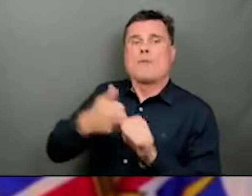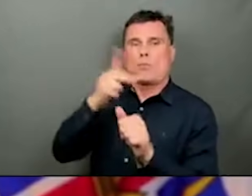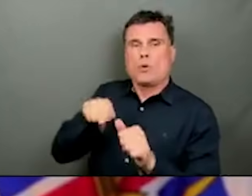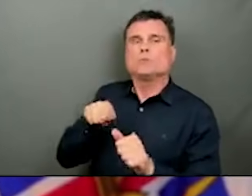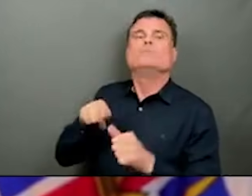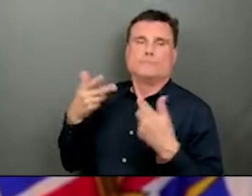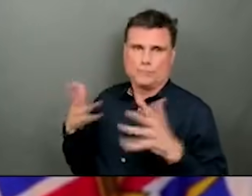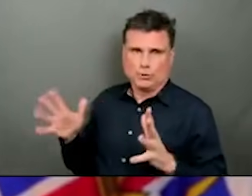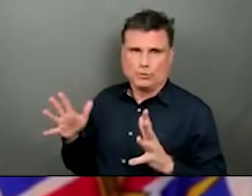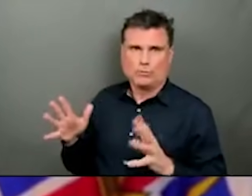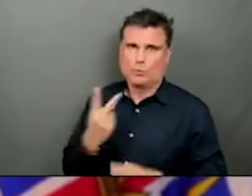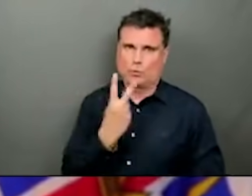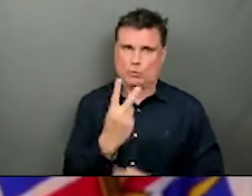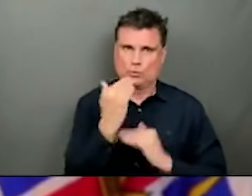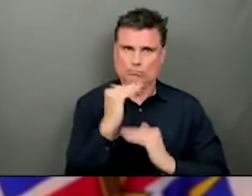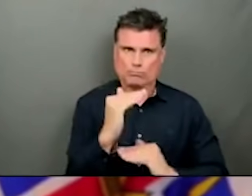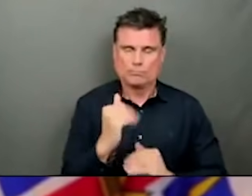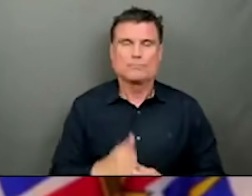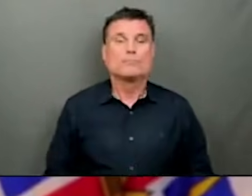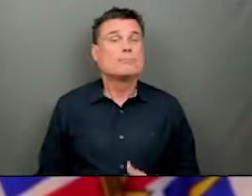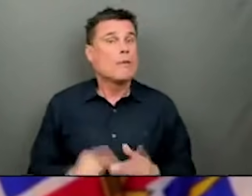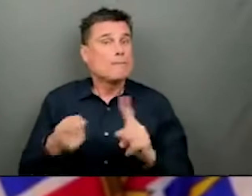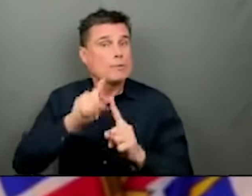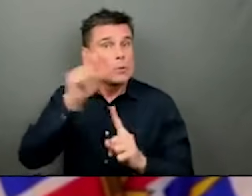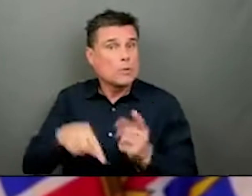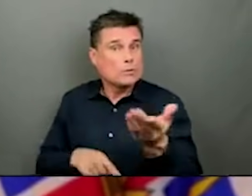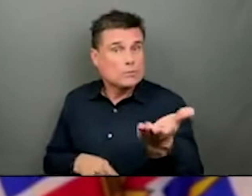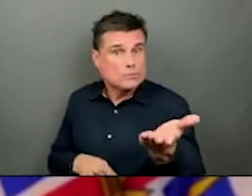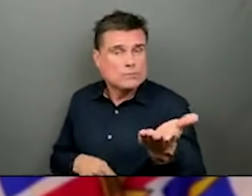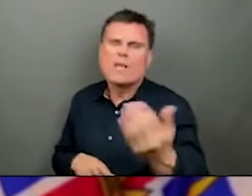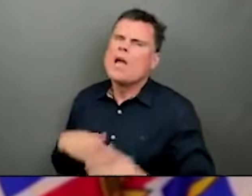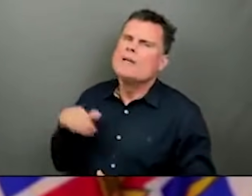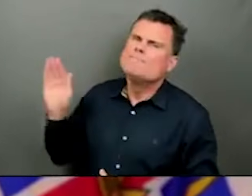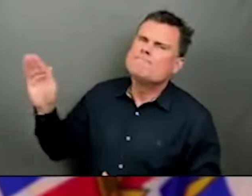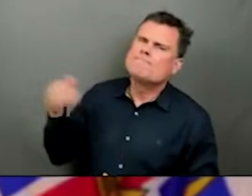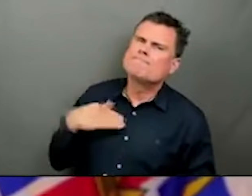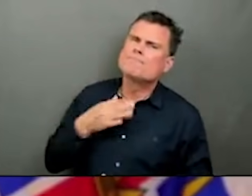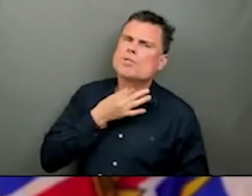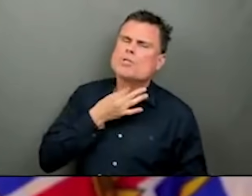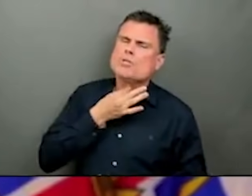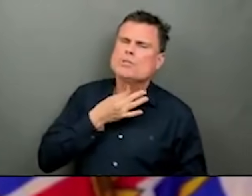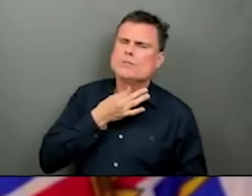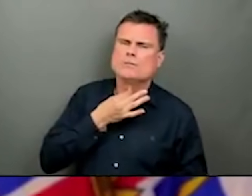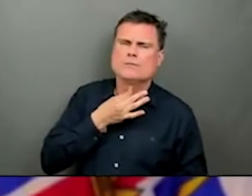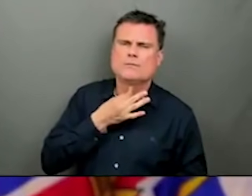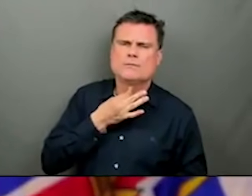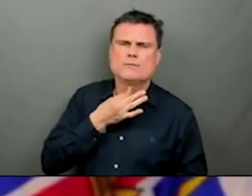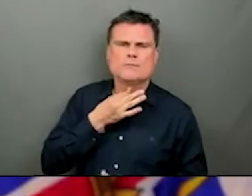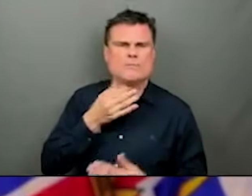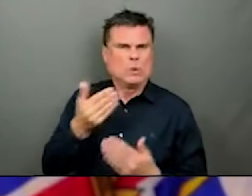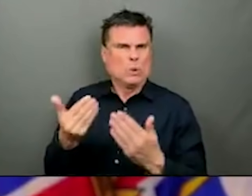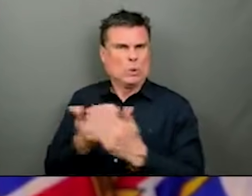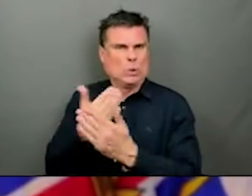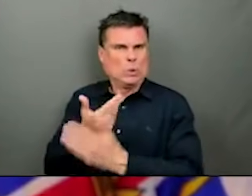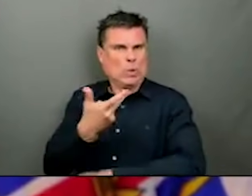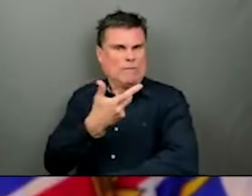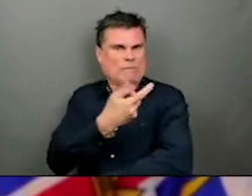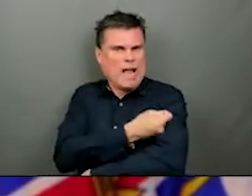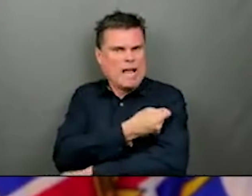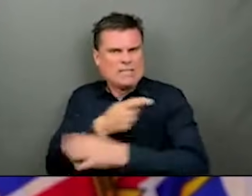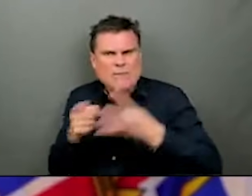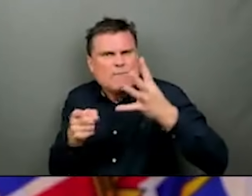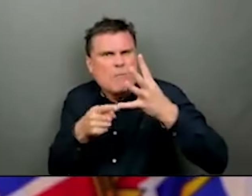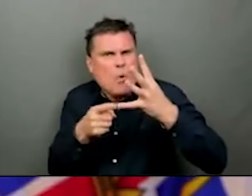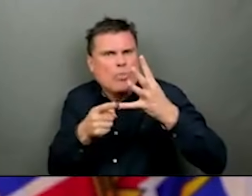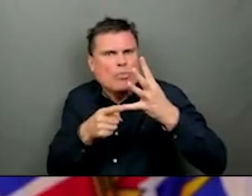Hi there. I'm just wondering if you have an update on the Johnson & Johnson vaccine, and if you could tell us, if BC has a number yet in terms of